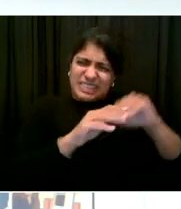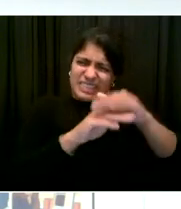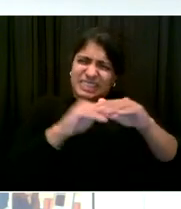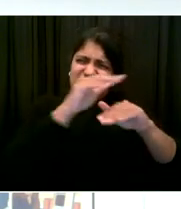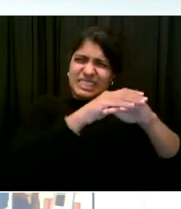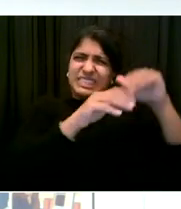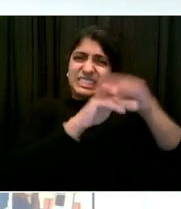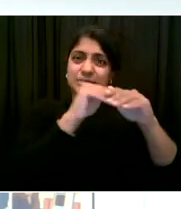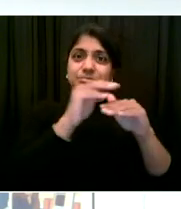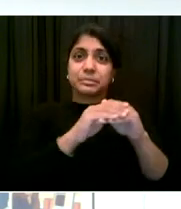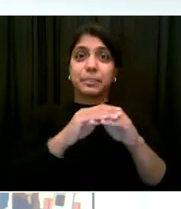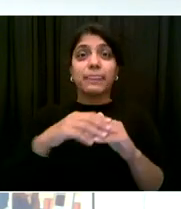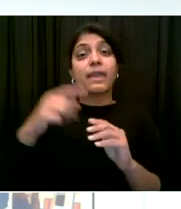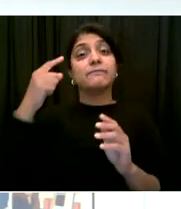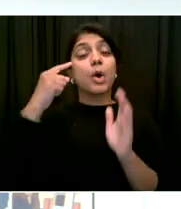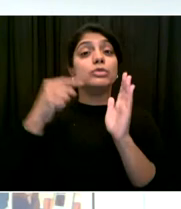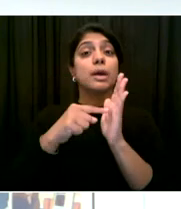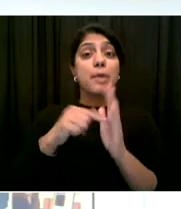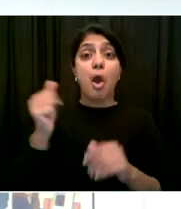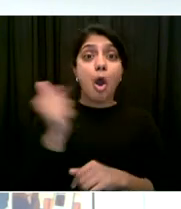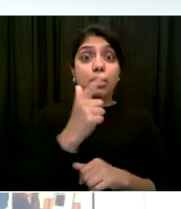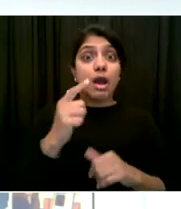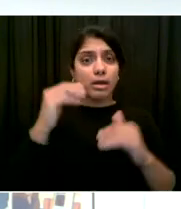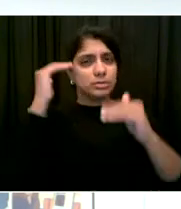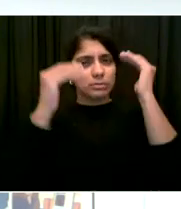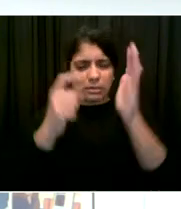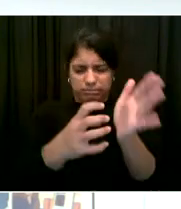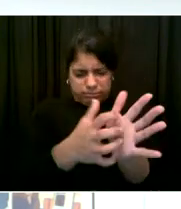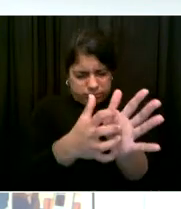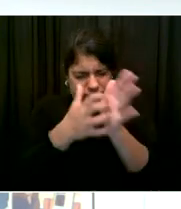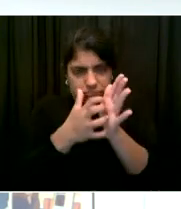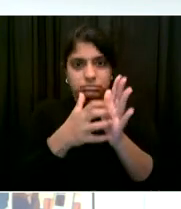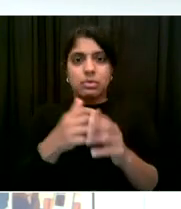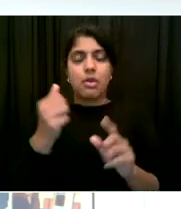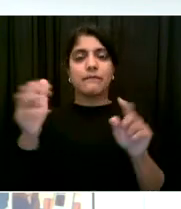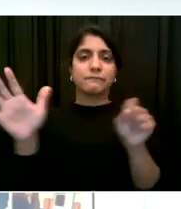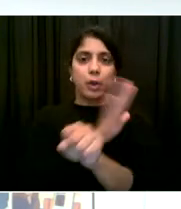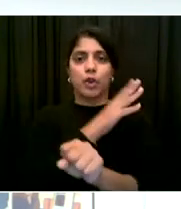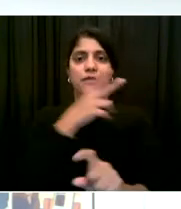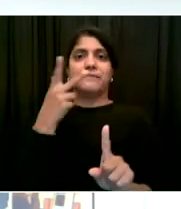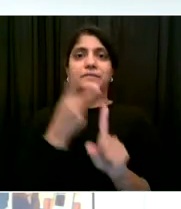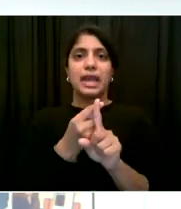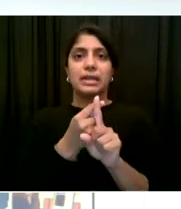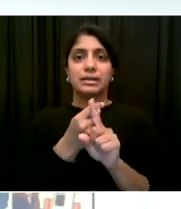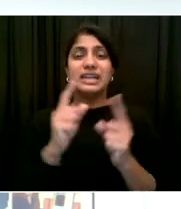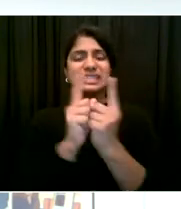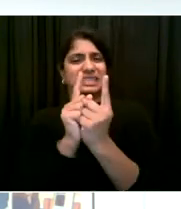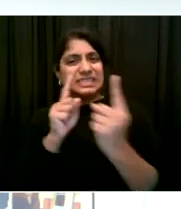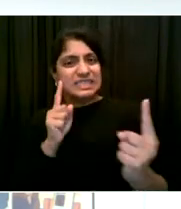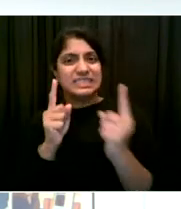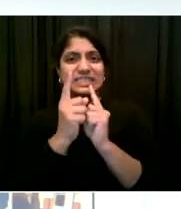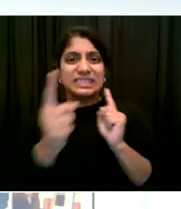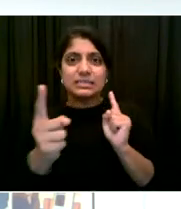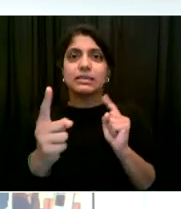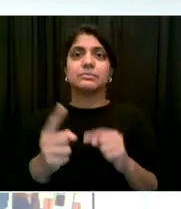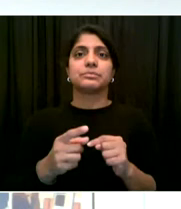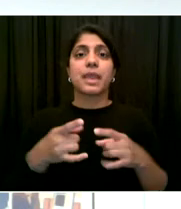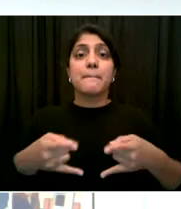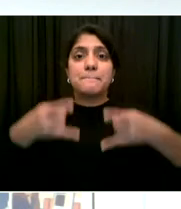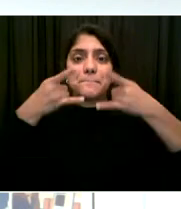distancing where it's possible, testing, all of these things work in concert to make schools among the safest